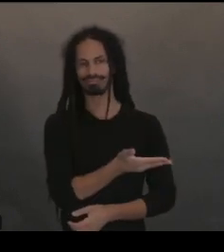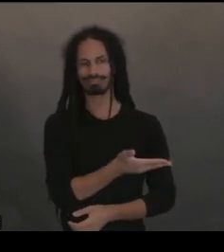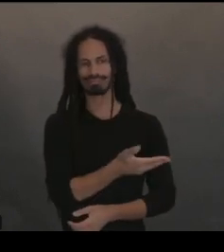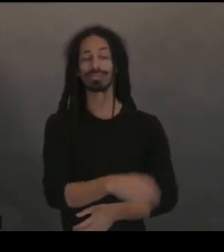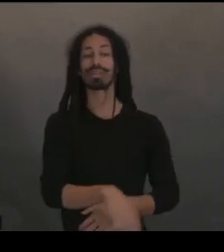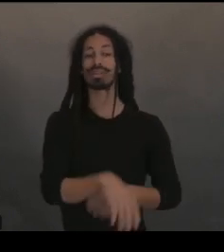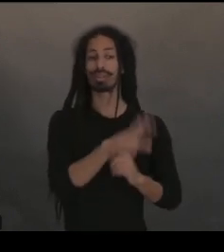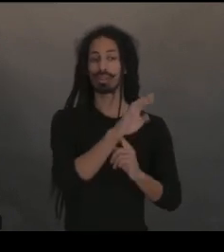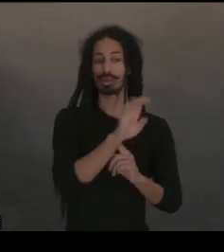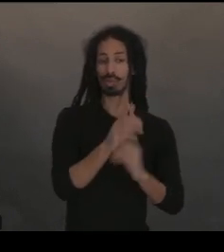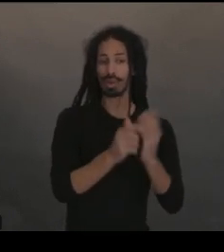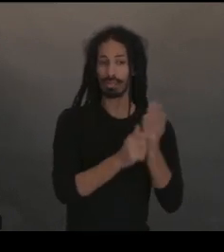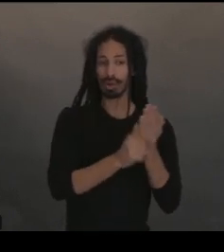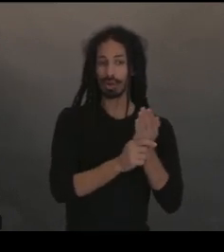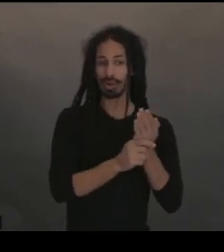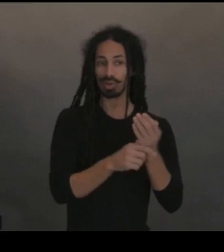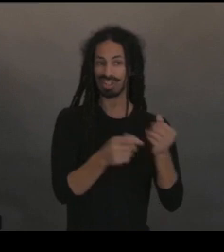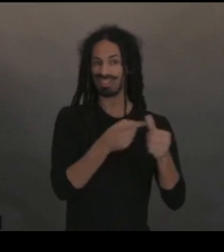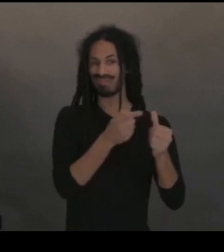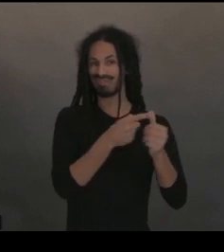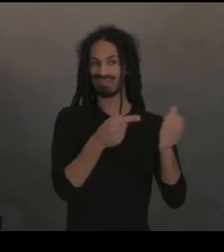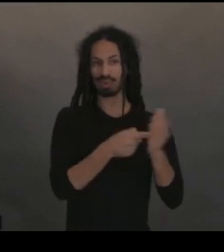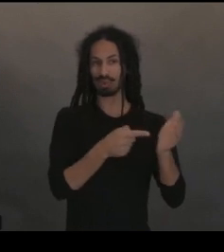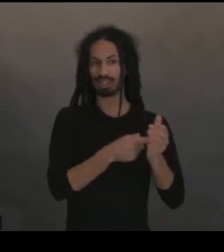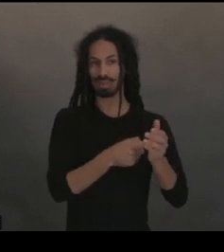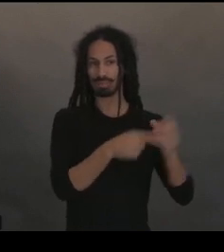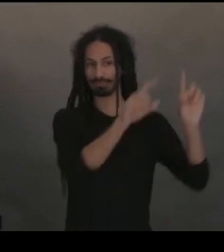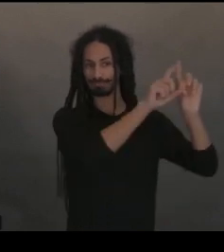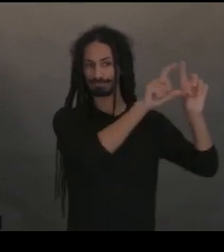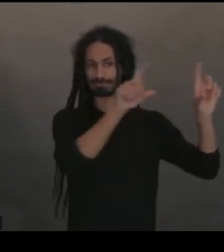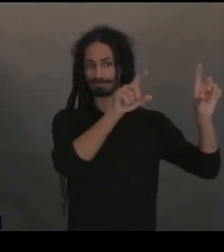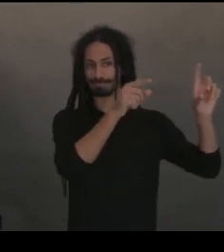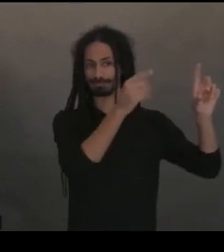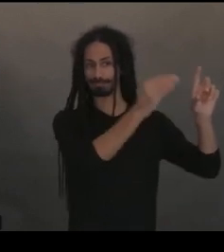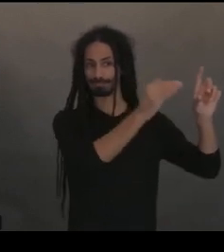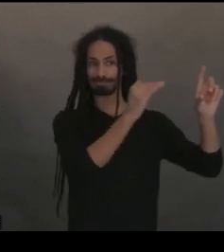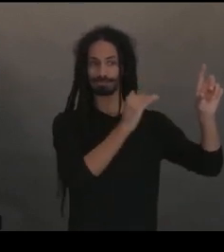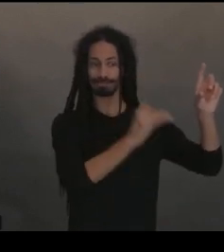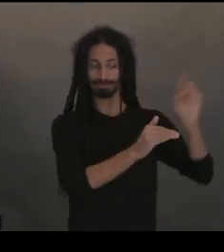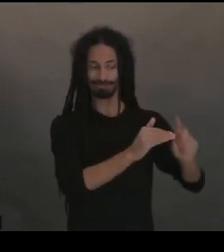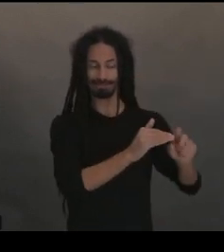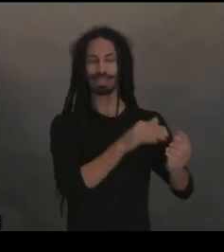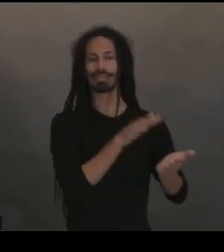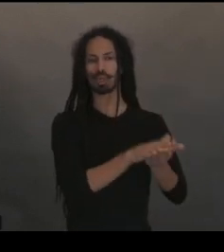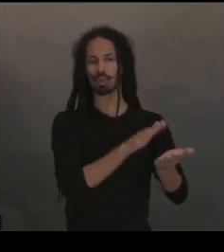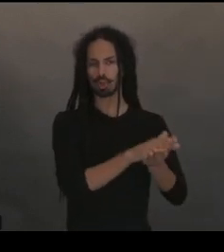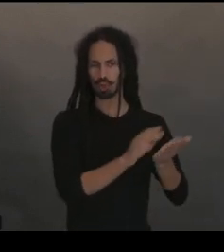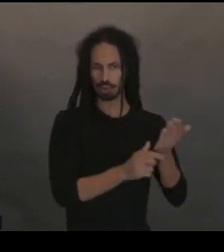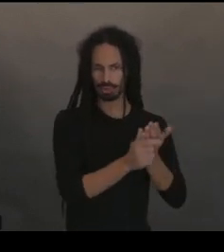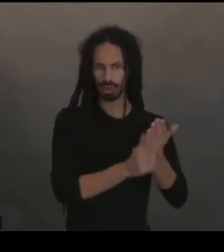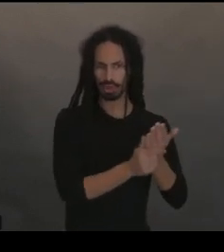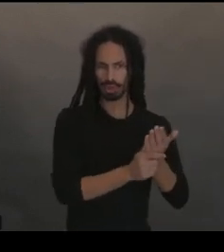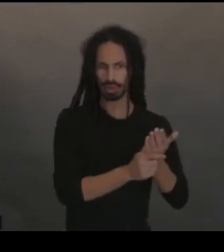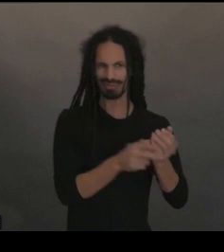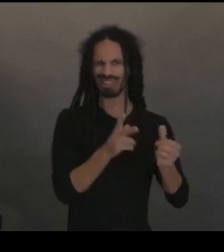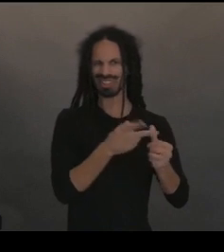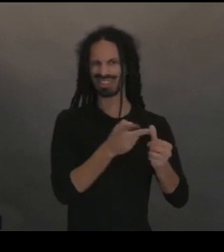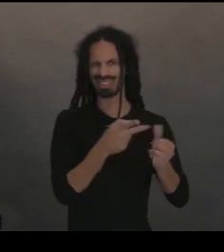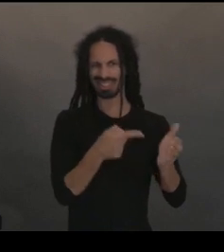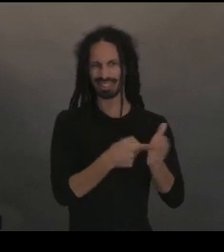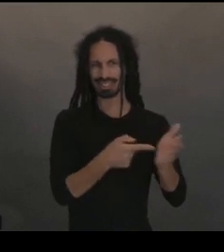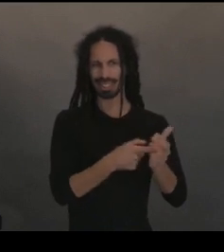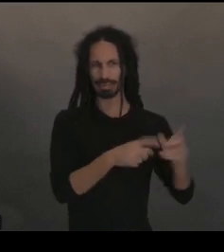the first reference list entry, and then we have our journal article in the second reference